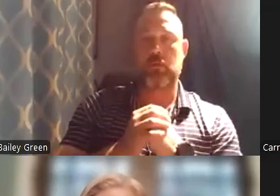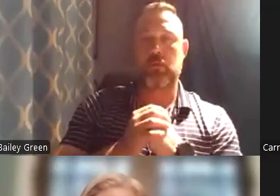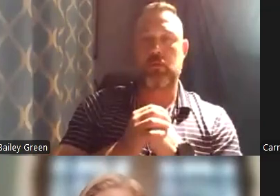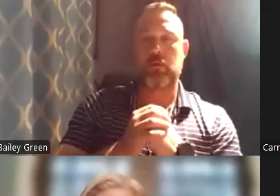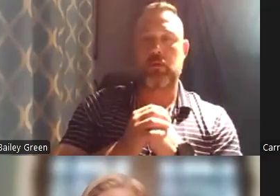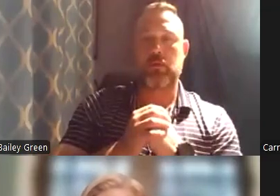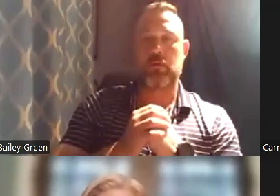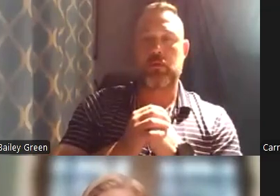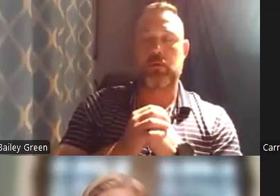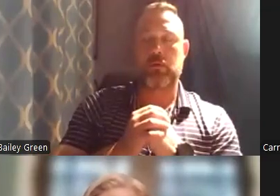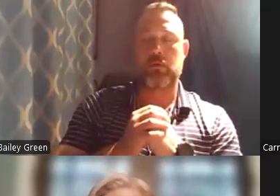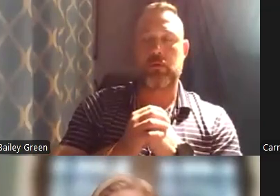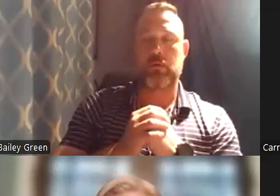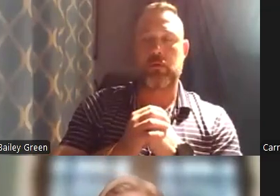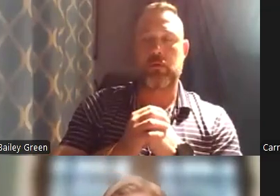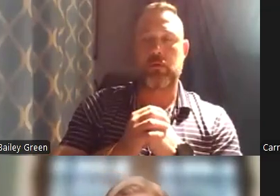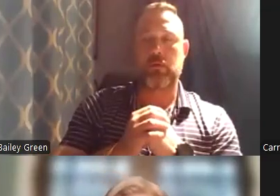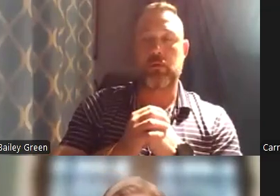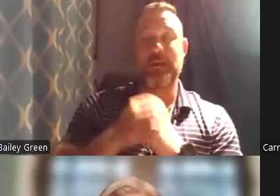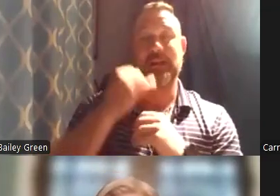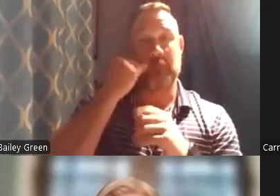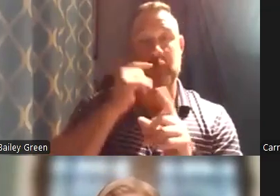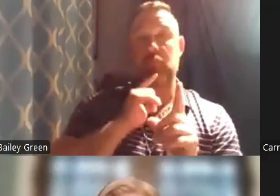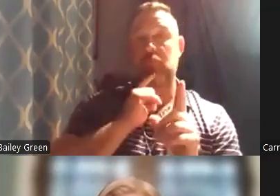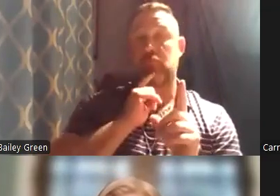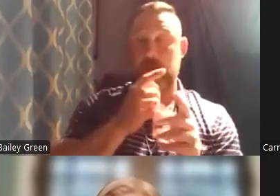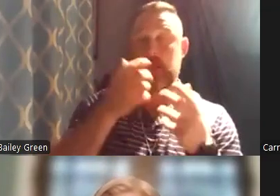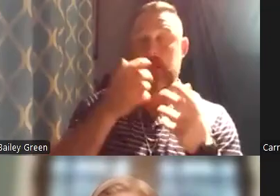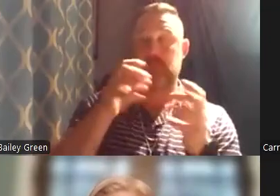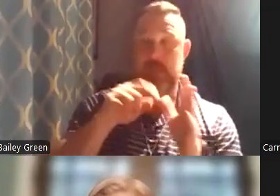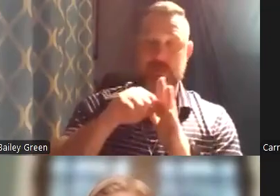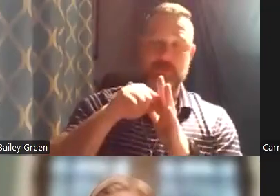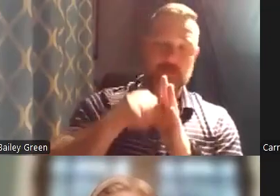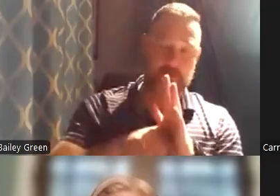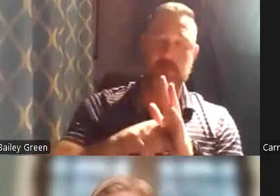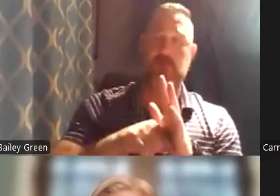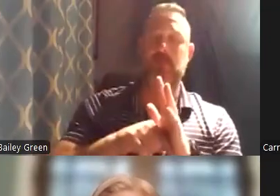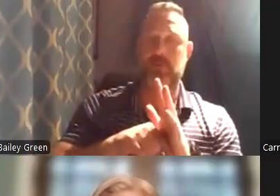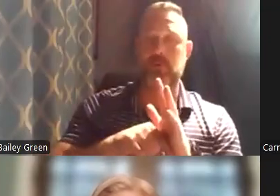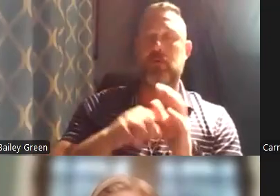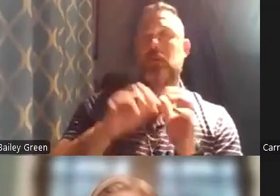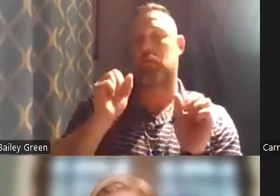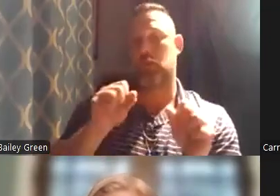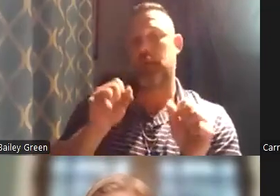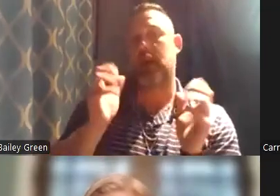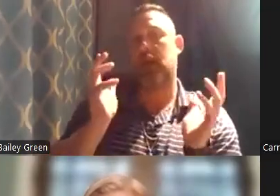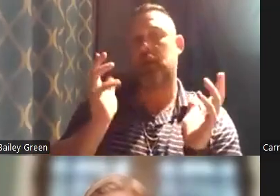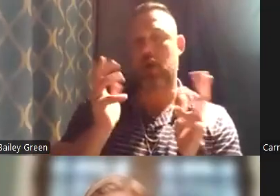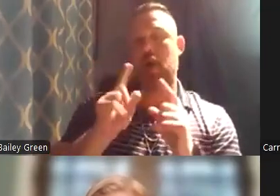But if we really get a chance to dig into that, I think we could talk